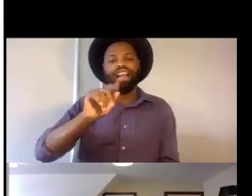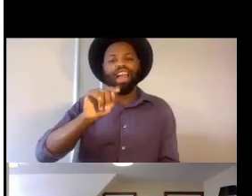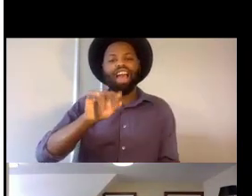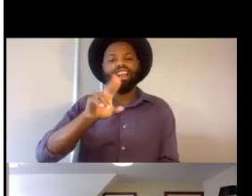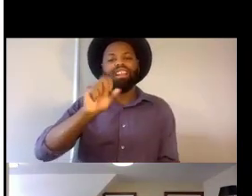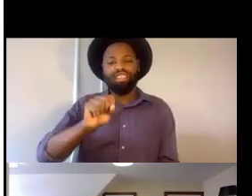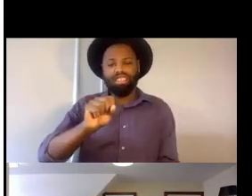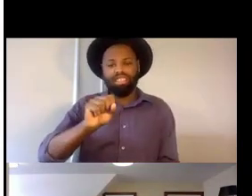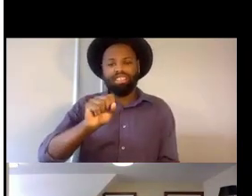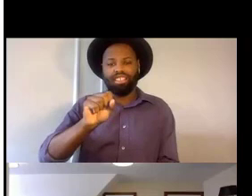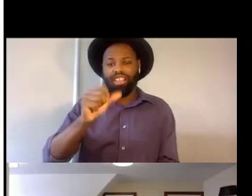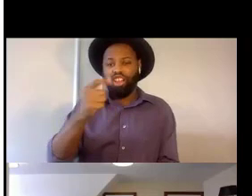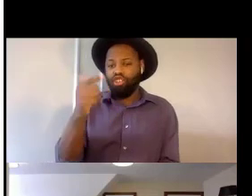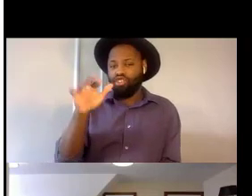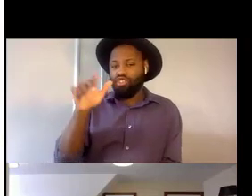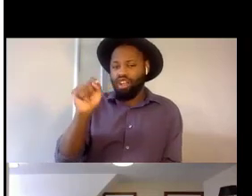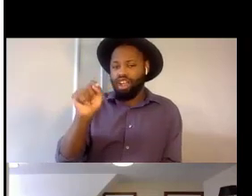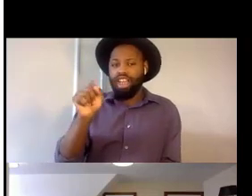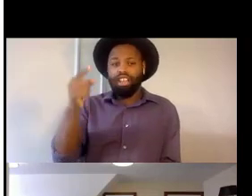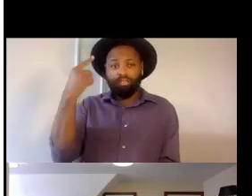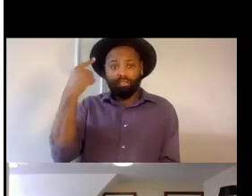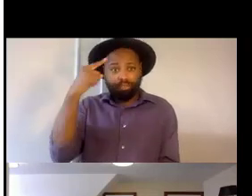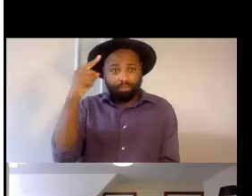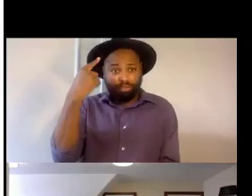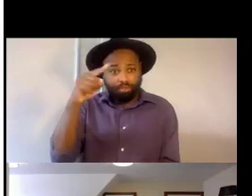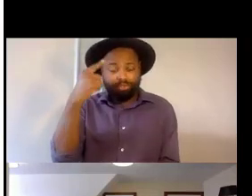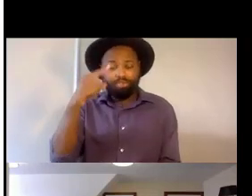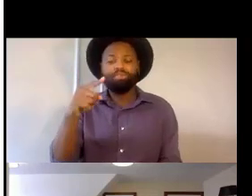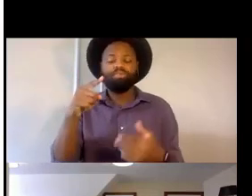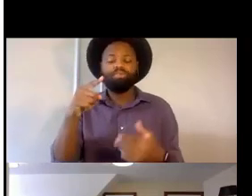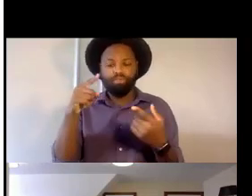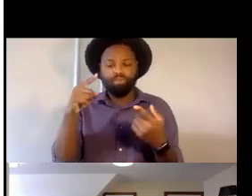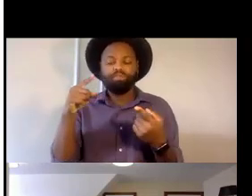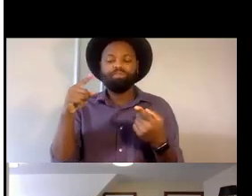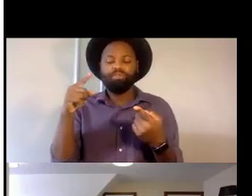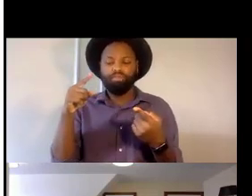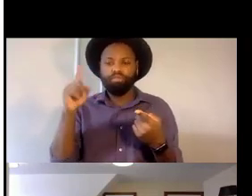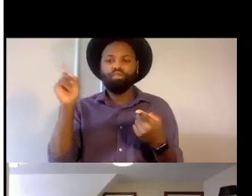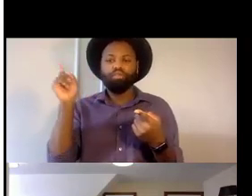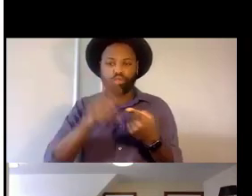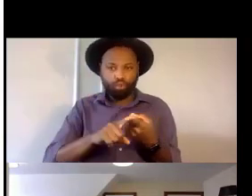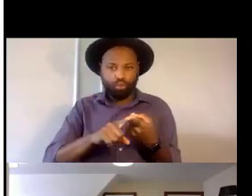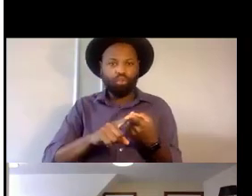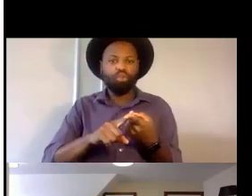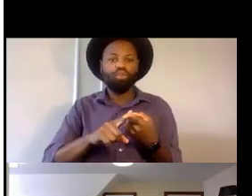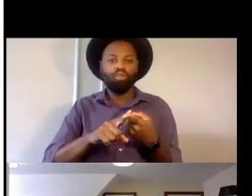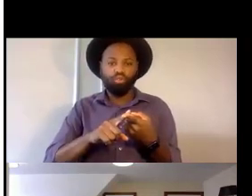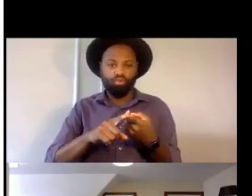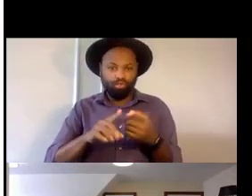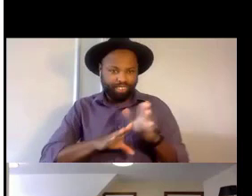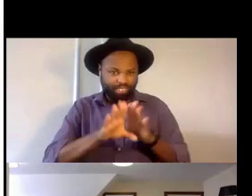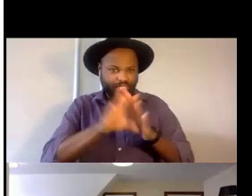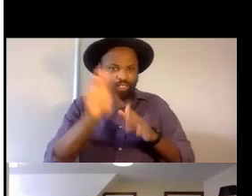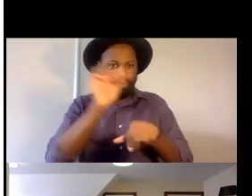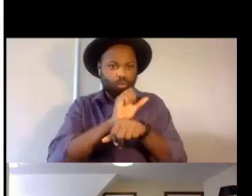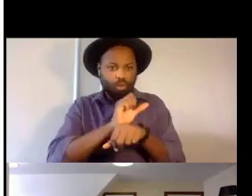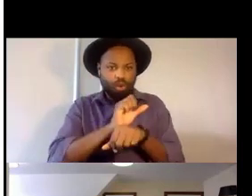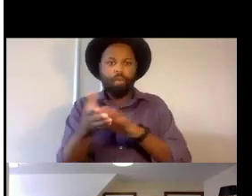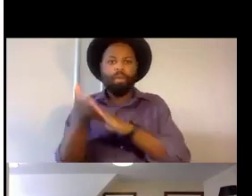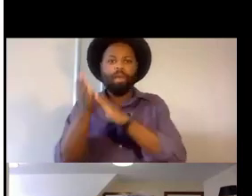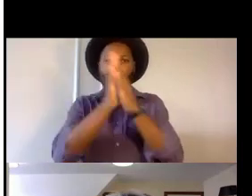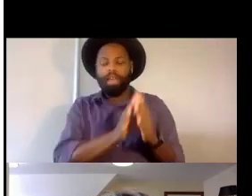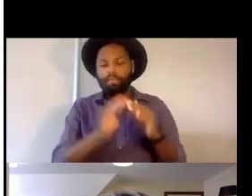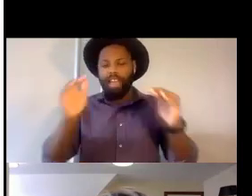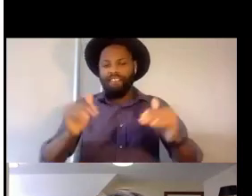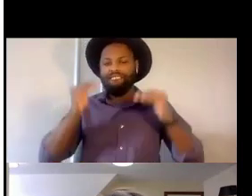and it was designed to really seed the work that became the Advance project. And Advance